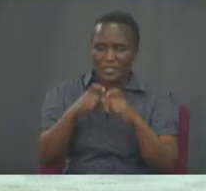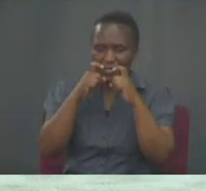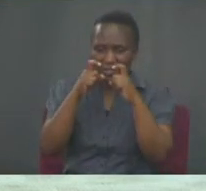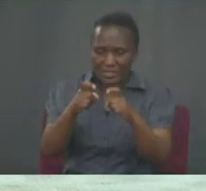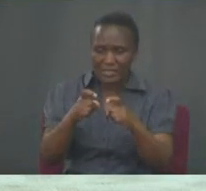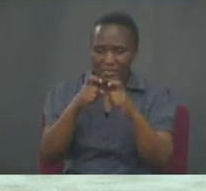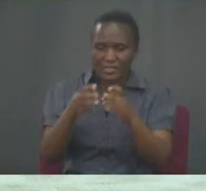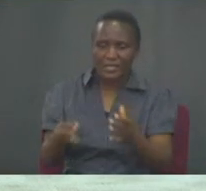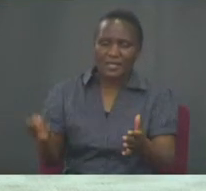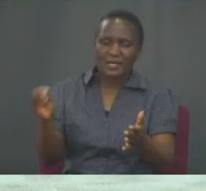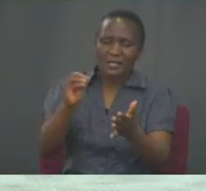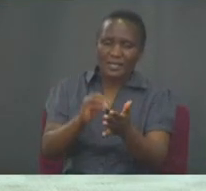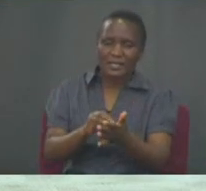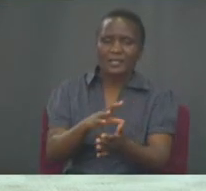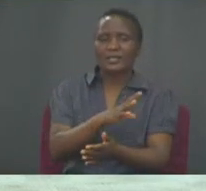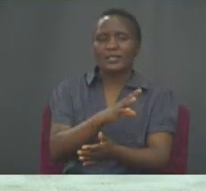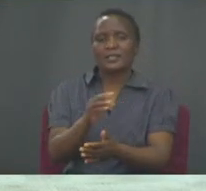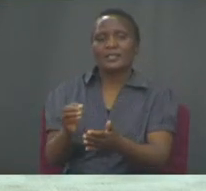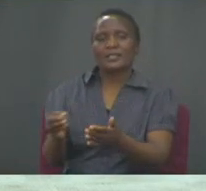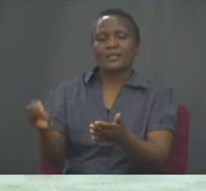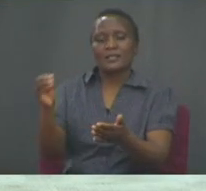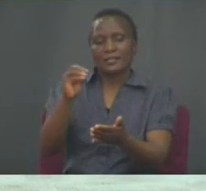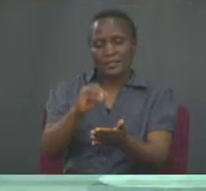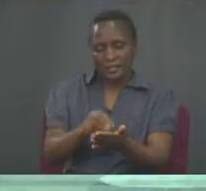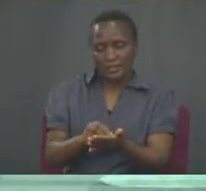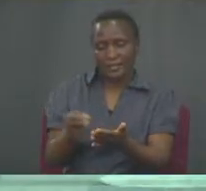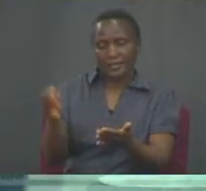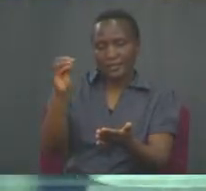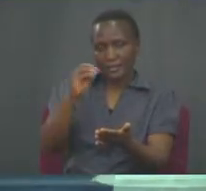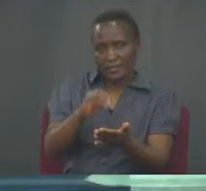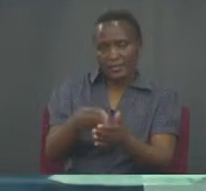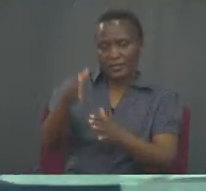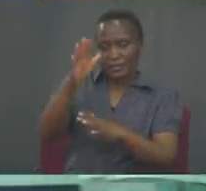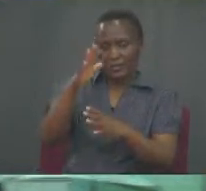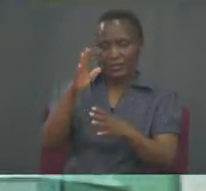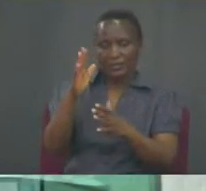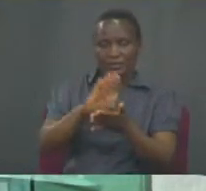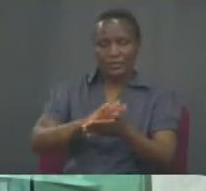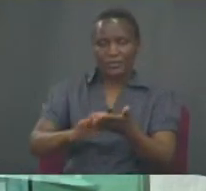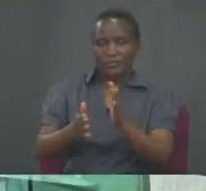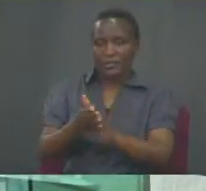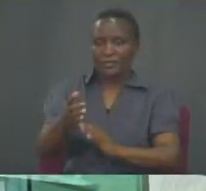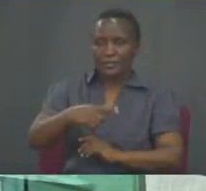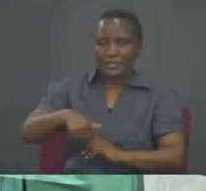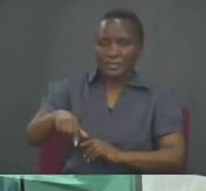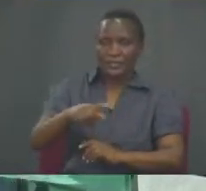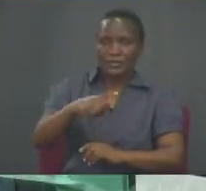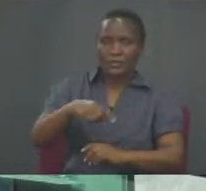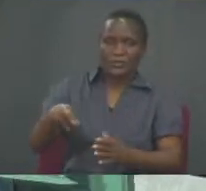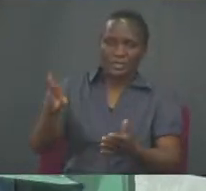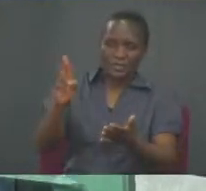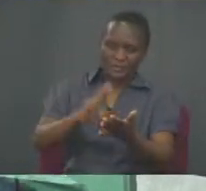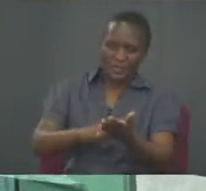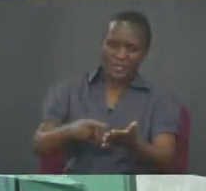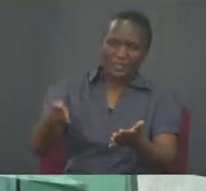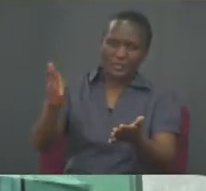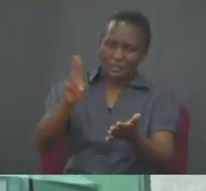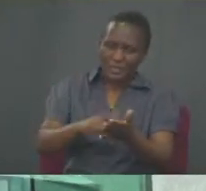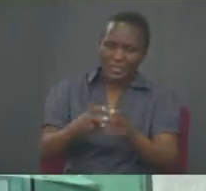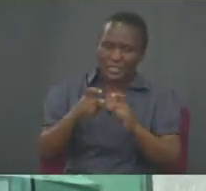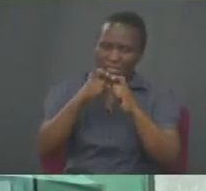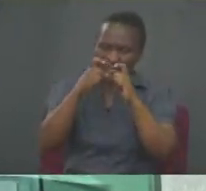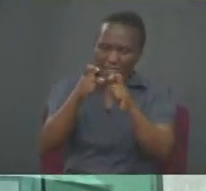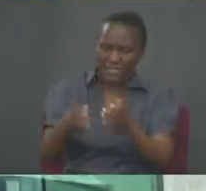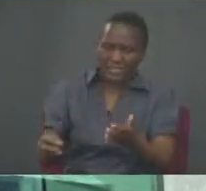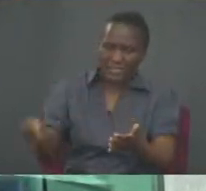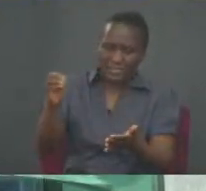again and again. God forgives us, we do it again,